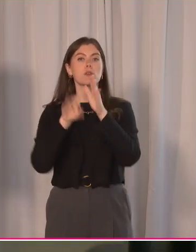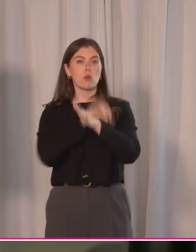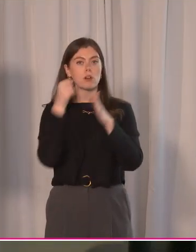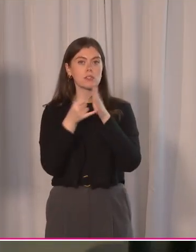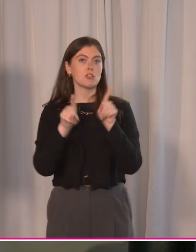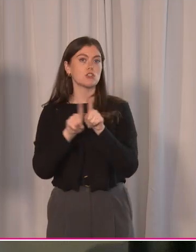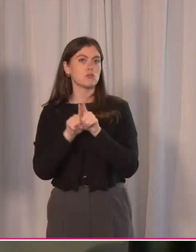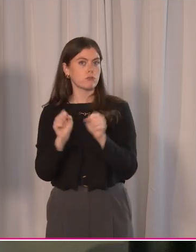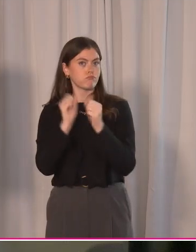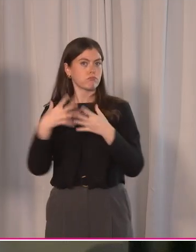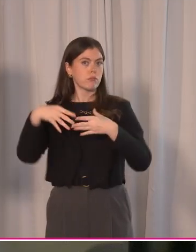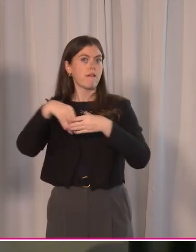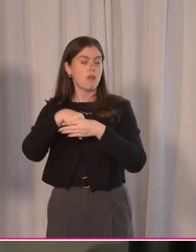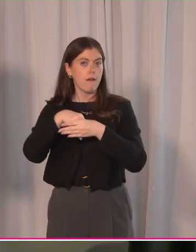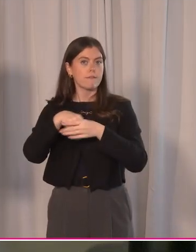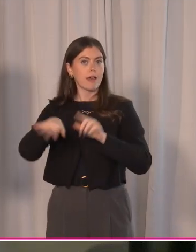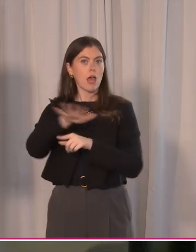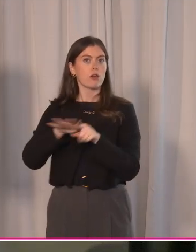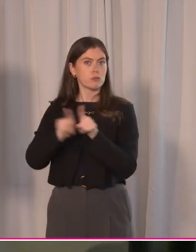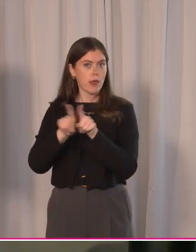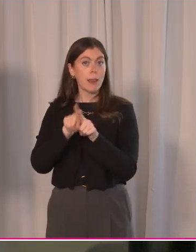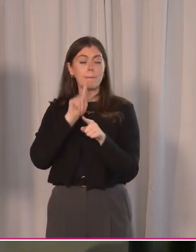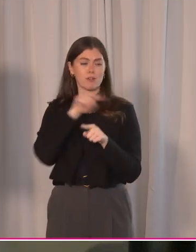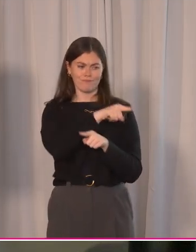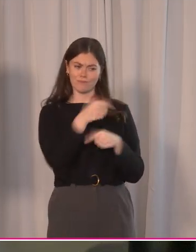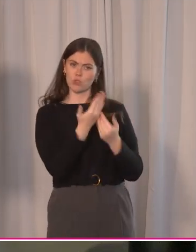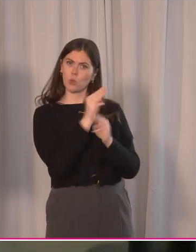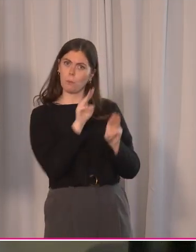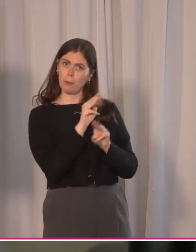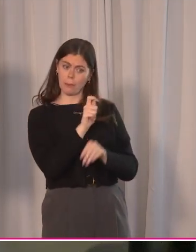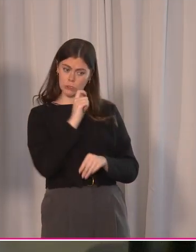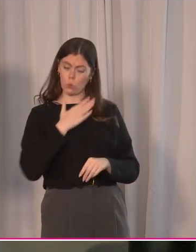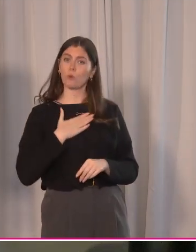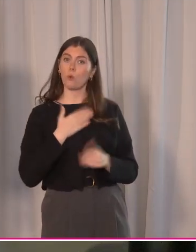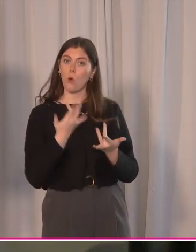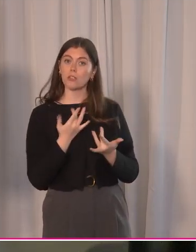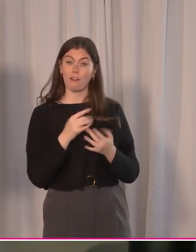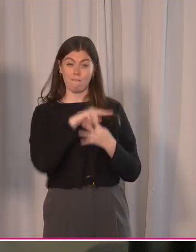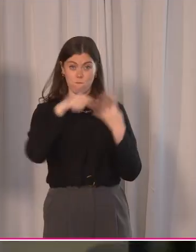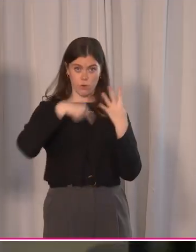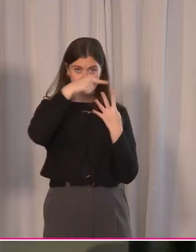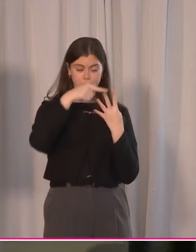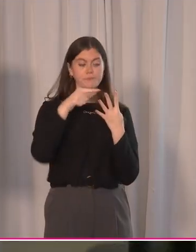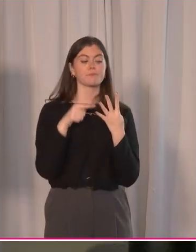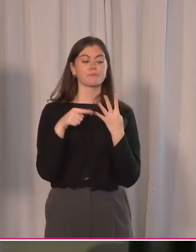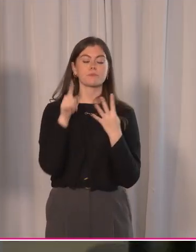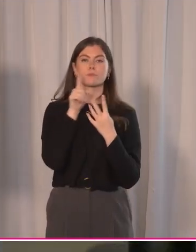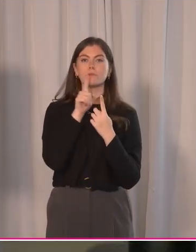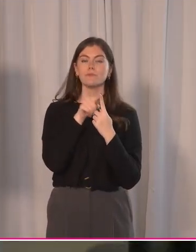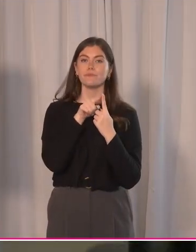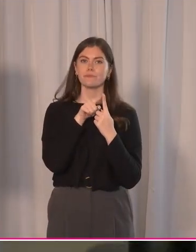also involved in this space. But the young people told us 4 main things.